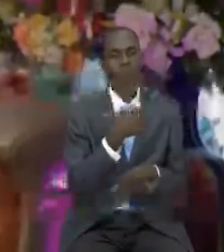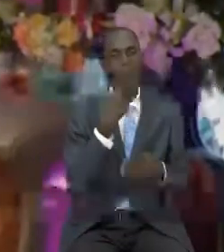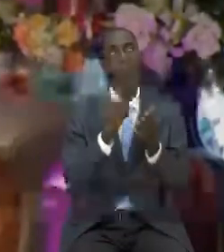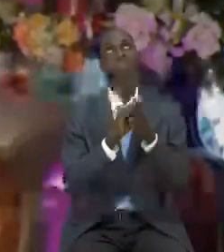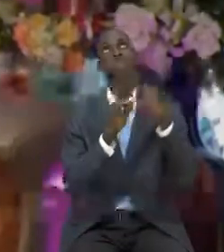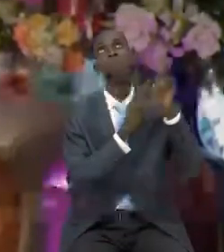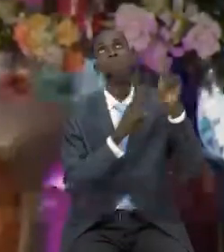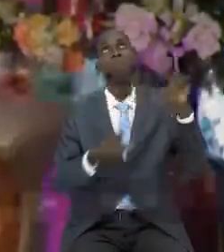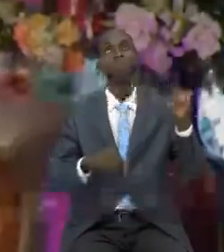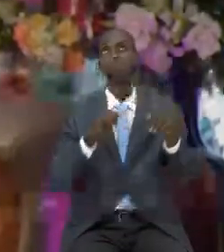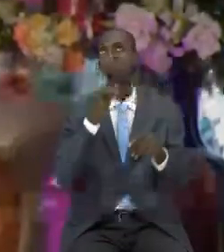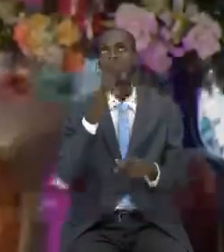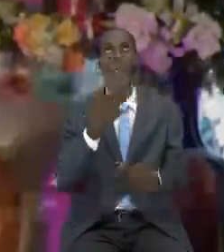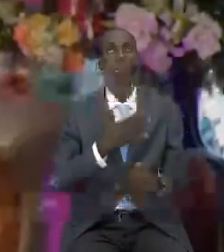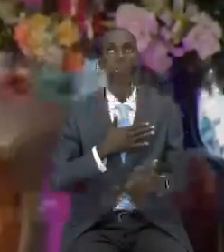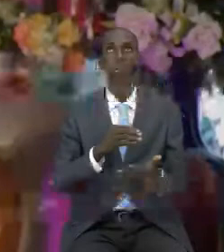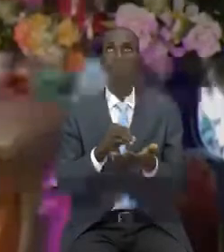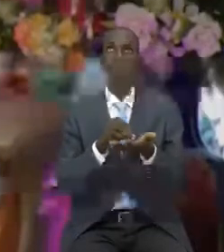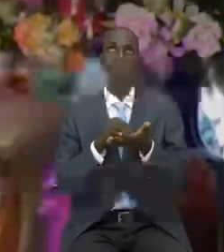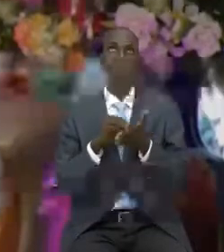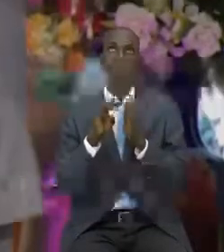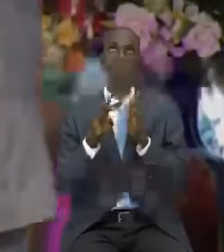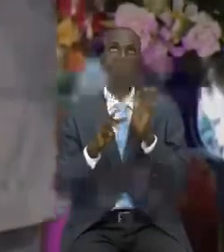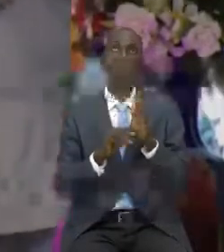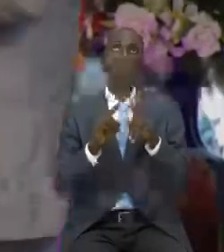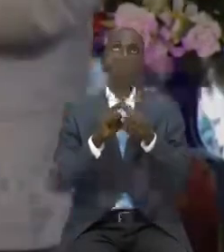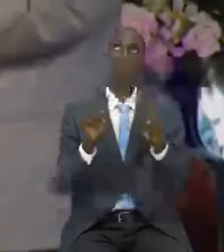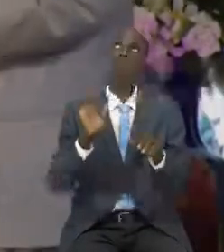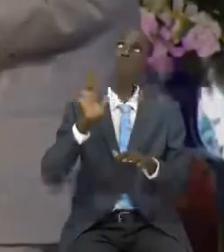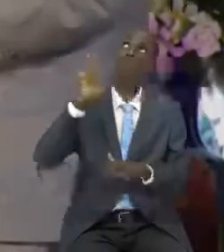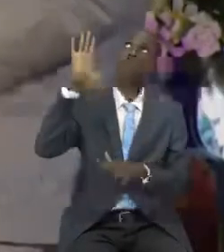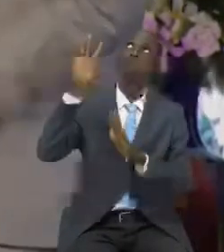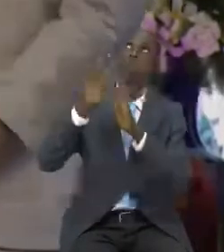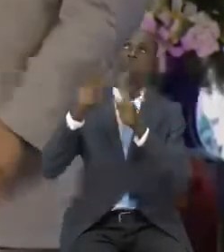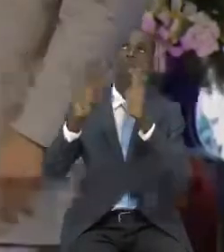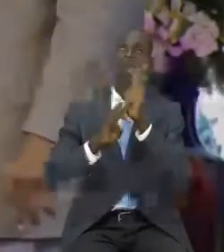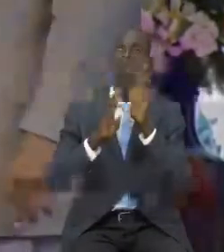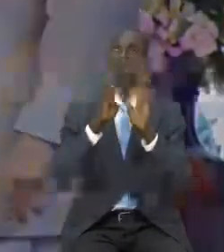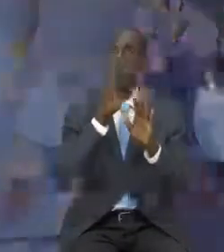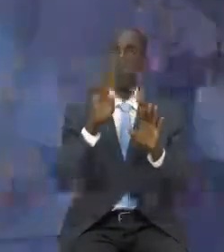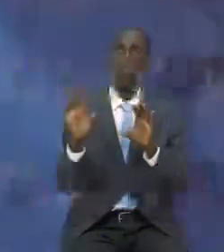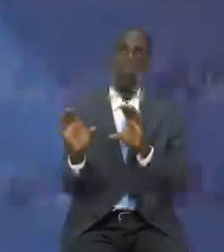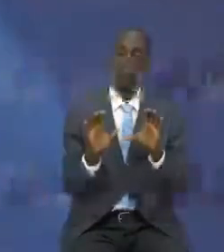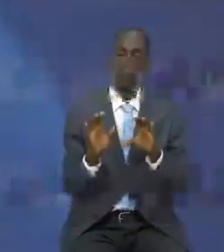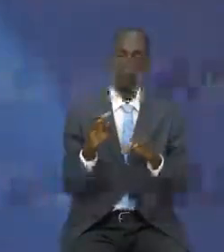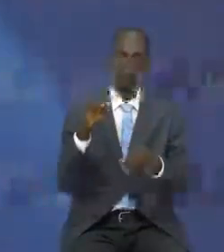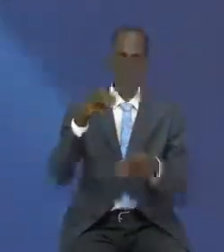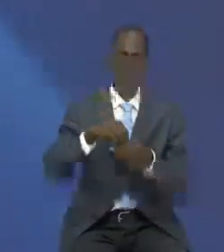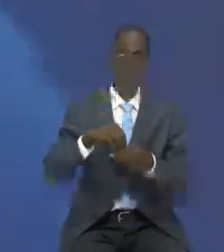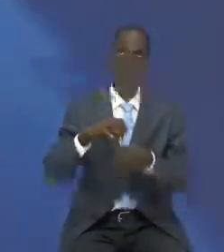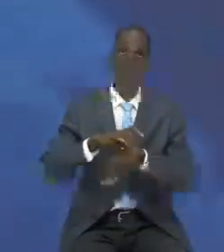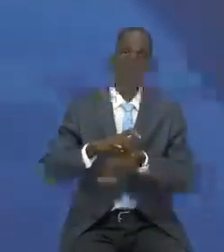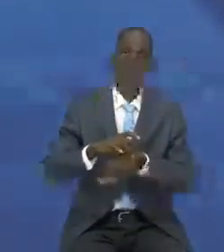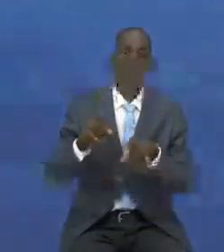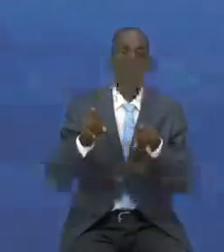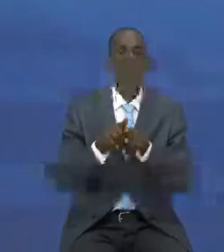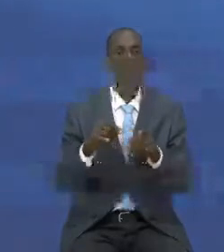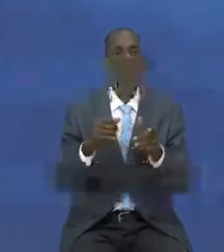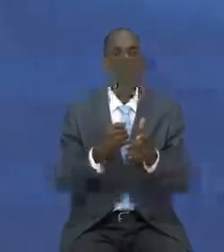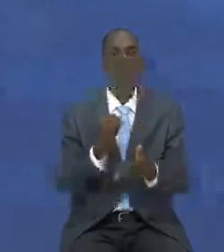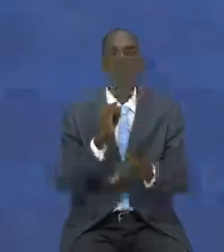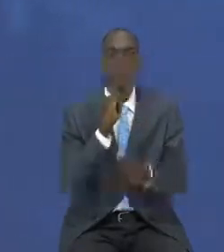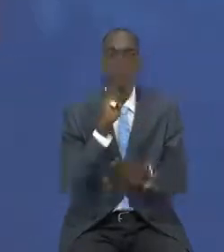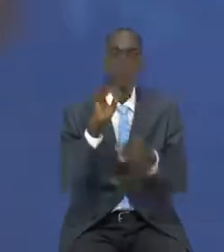it's not my will, thy will be done in earth as it is